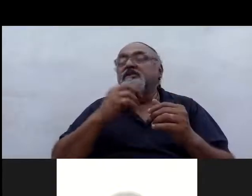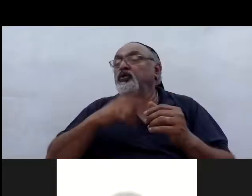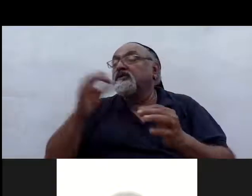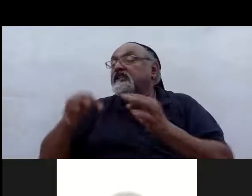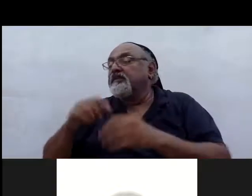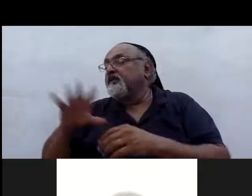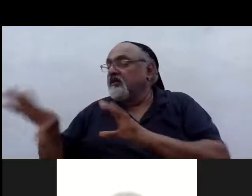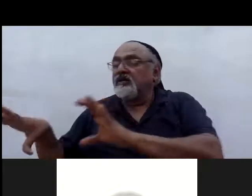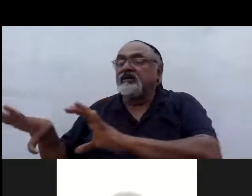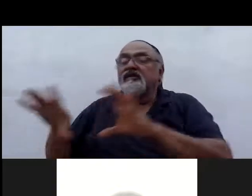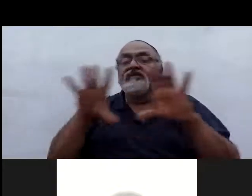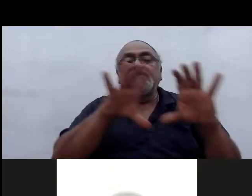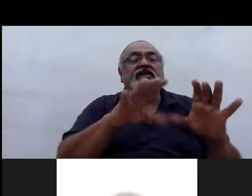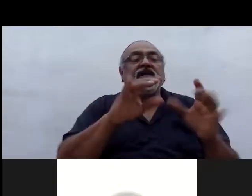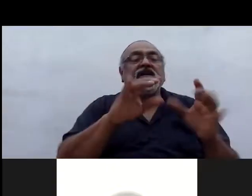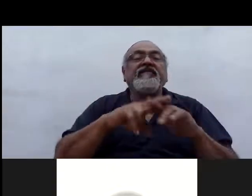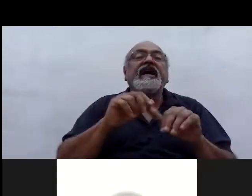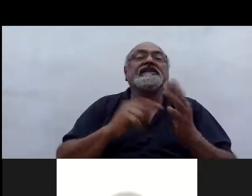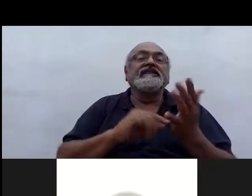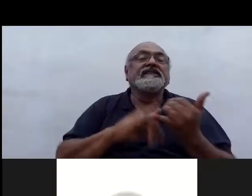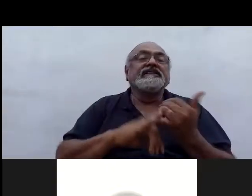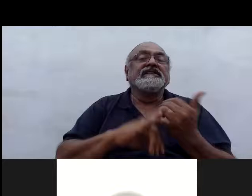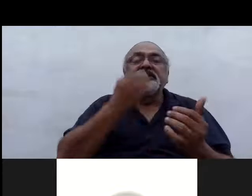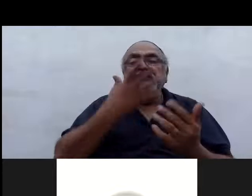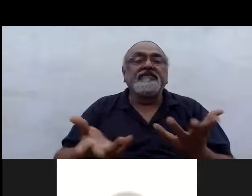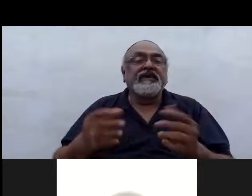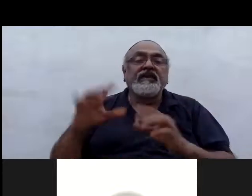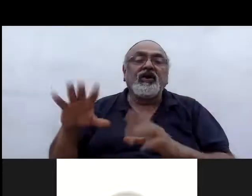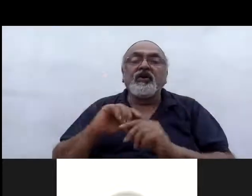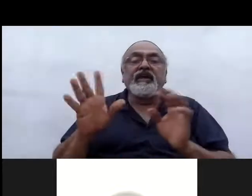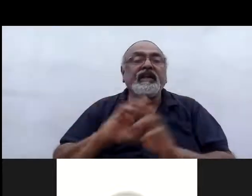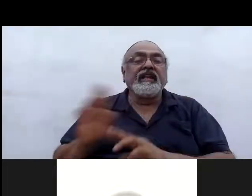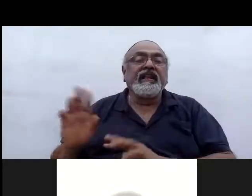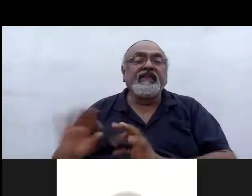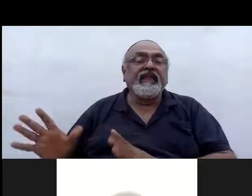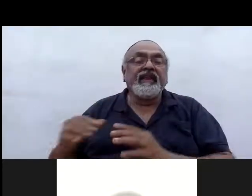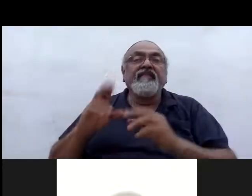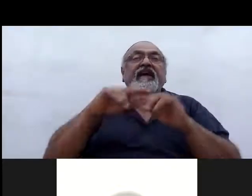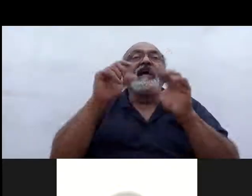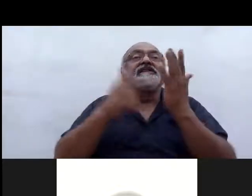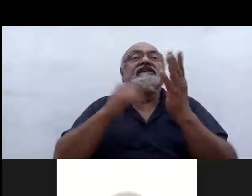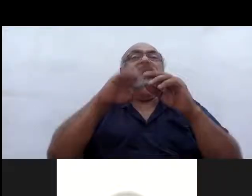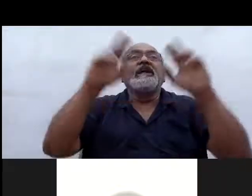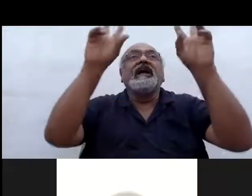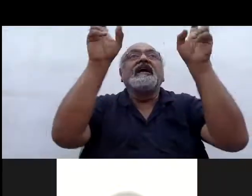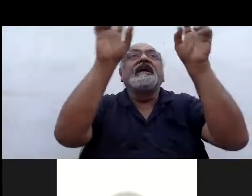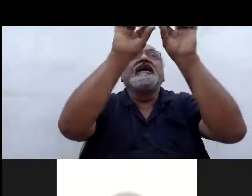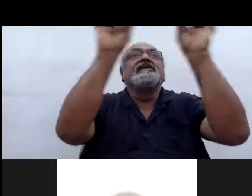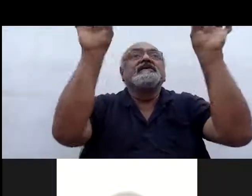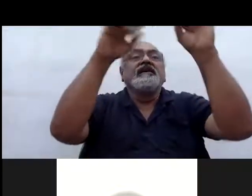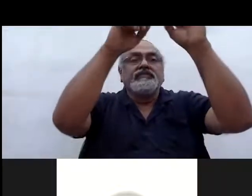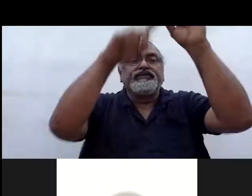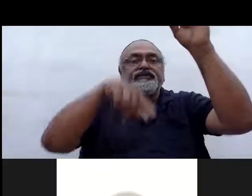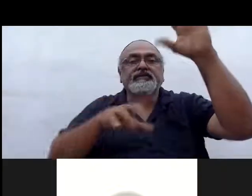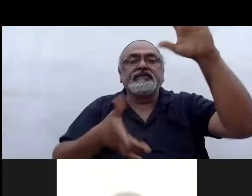And given the case of SEC, usually in most of the cases, facts, the heading facts will be given. So it is very easy for a